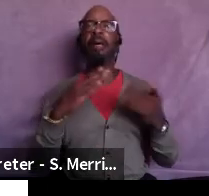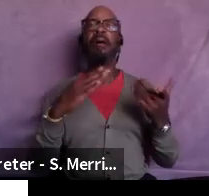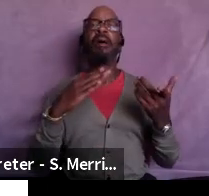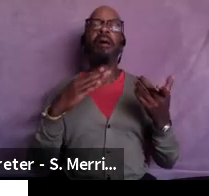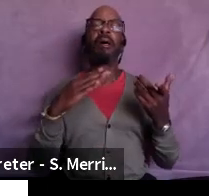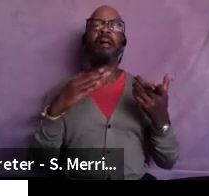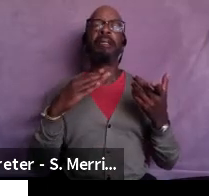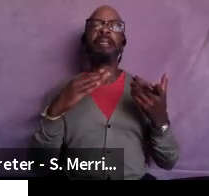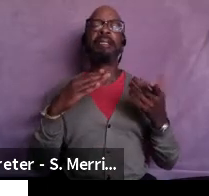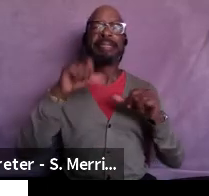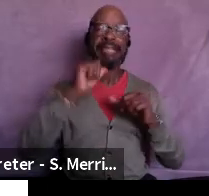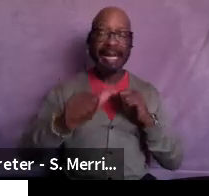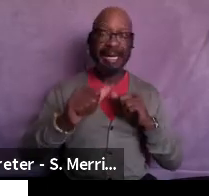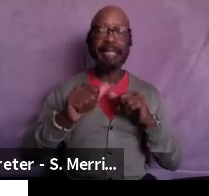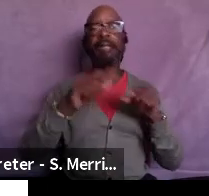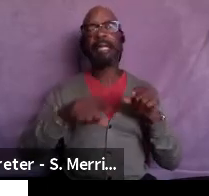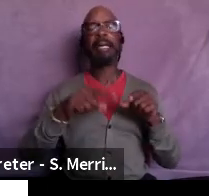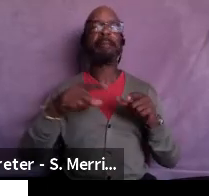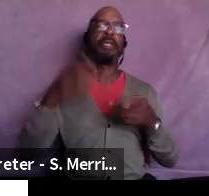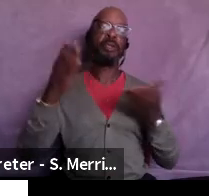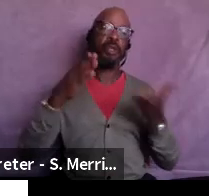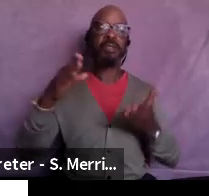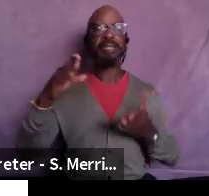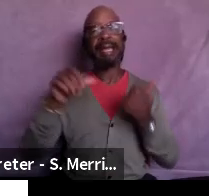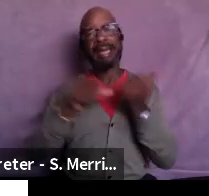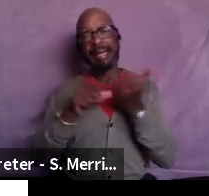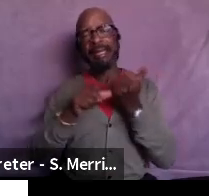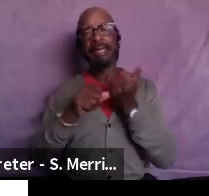service, aid, or benefit, providing a benefit